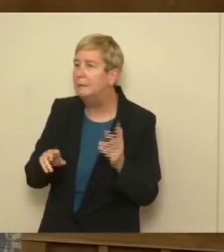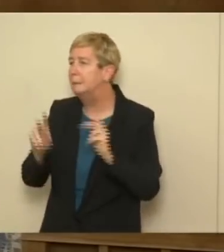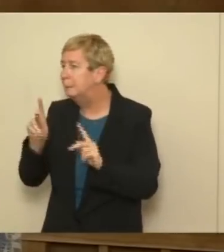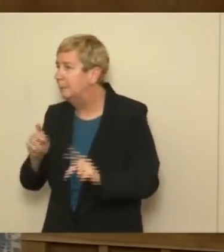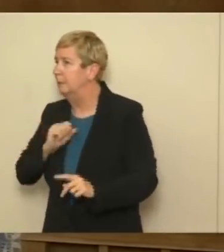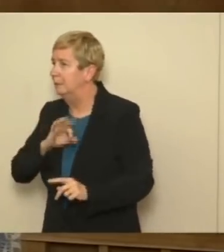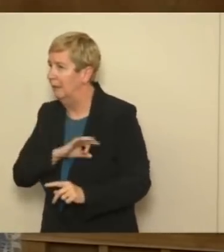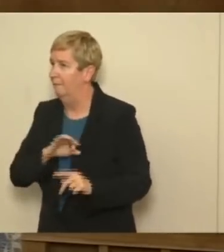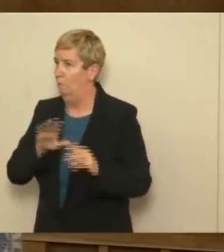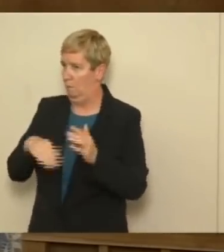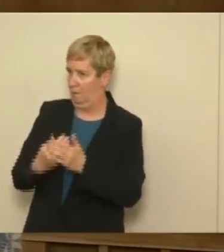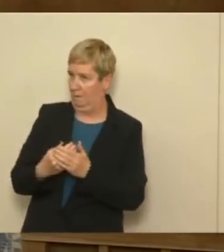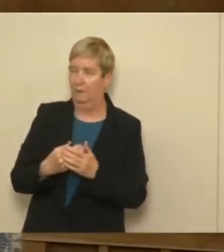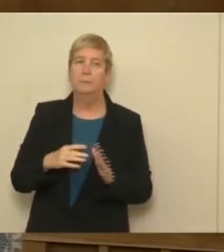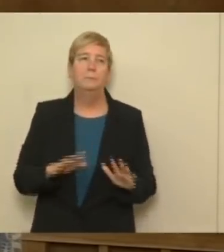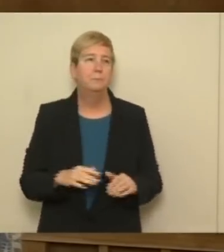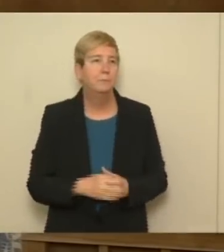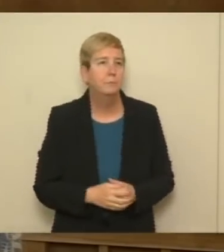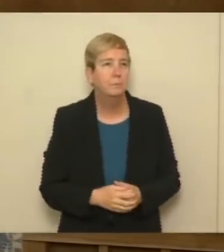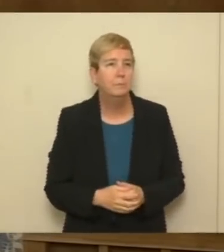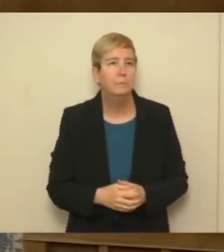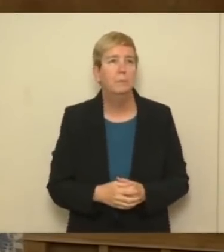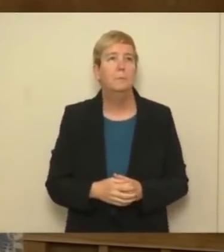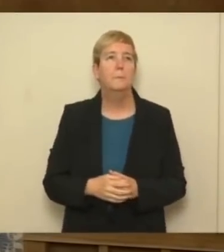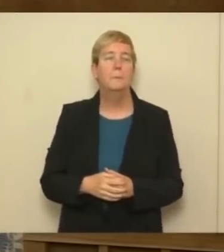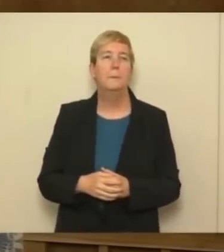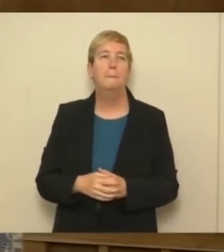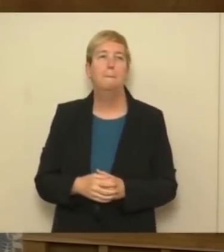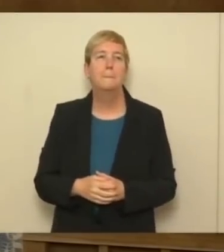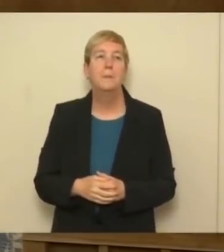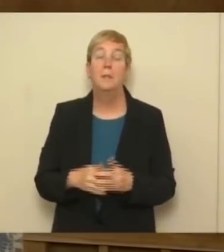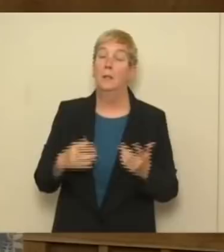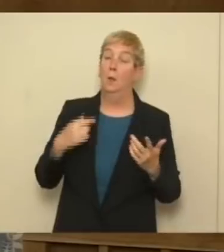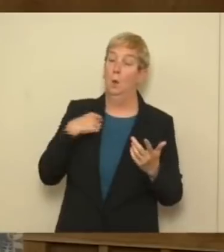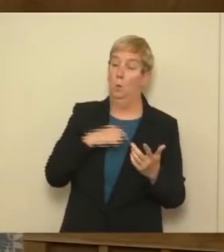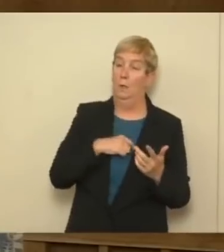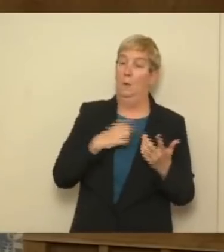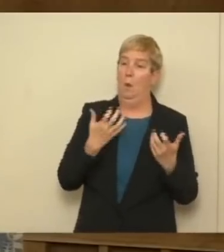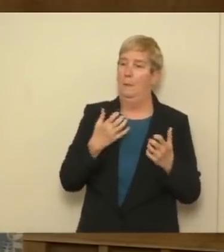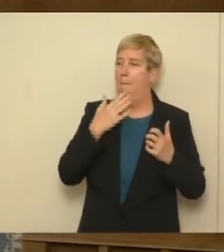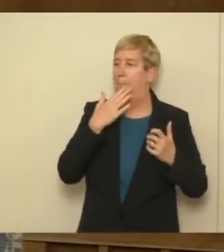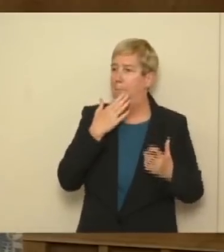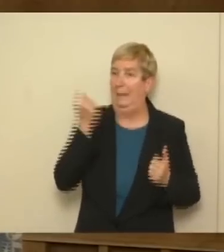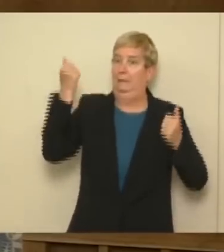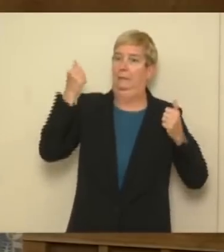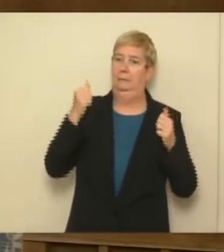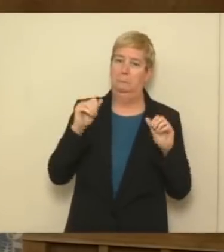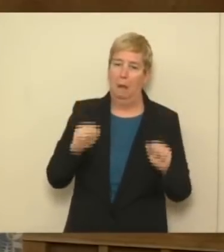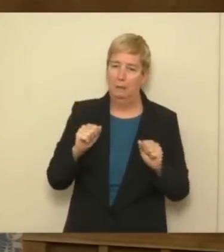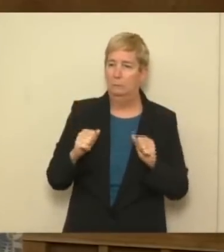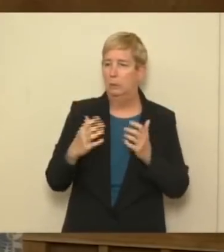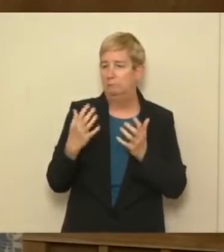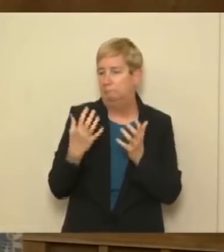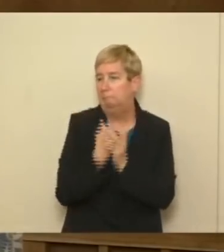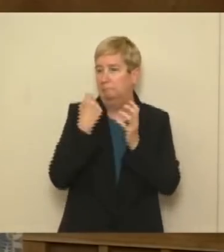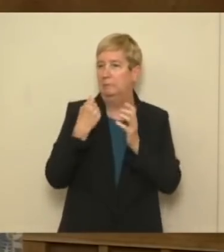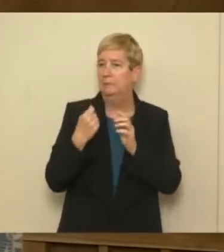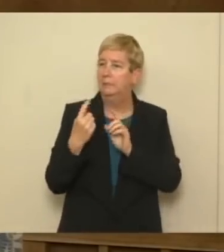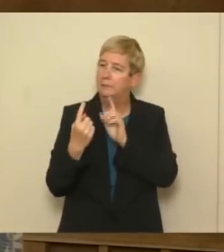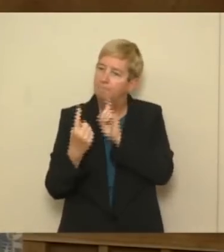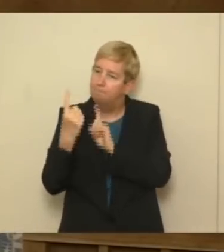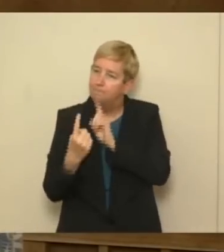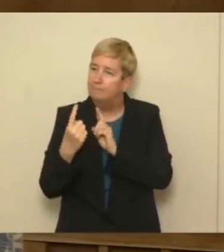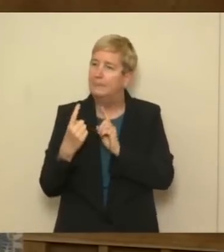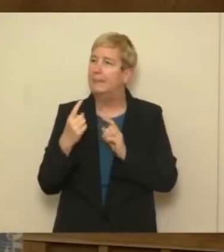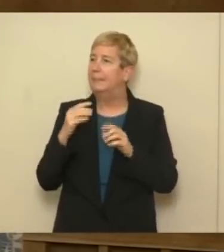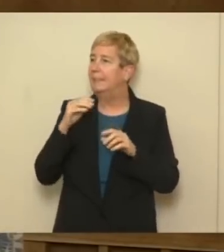make sure that we can maximize as much as possible, maximize the opportunity for in-person instruction, and then to make sure that we can